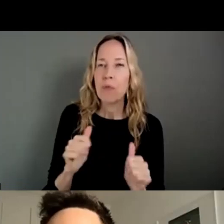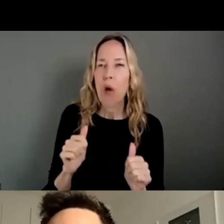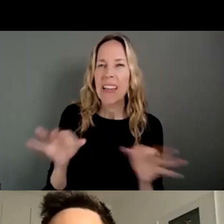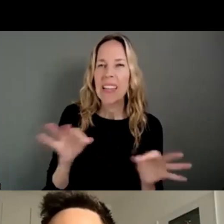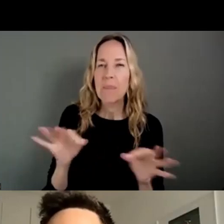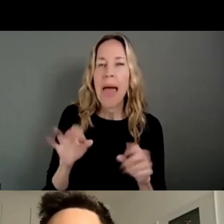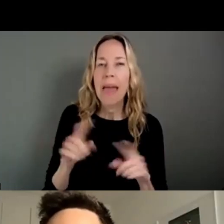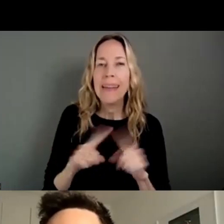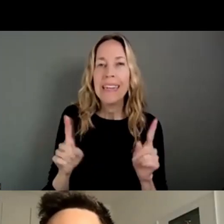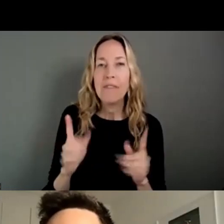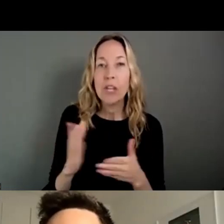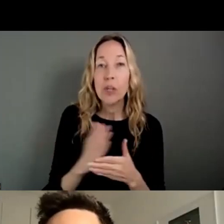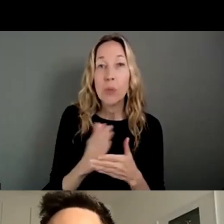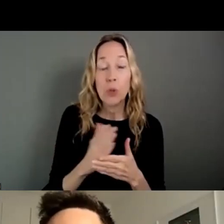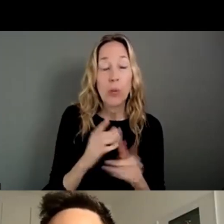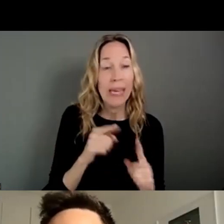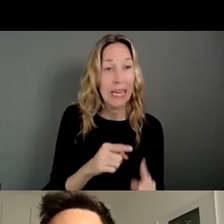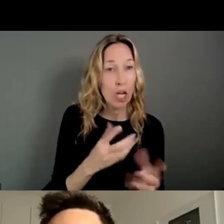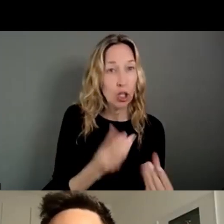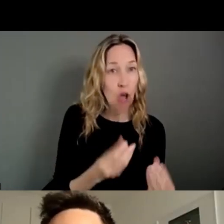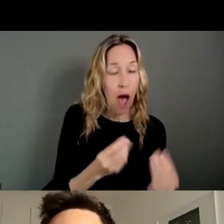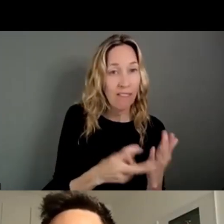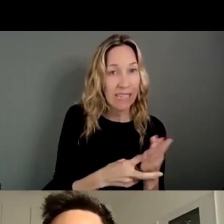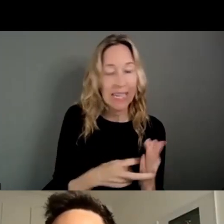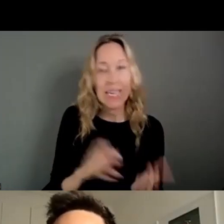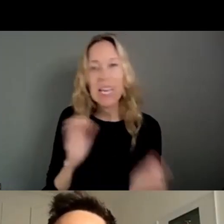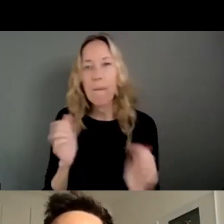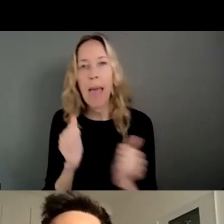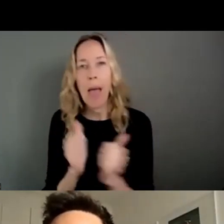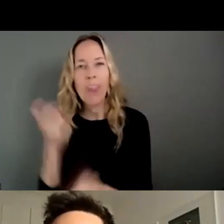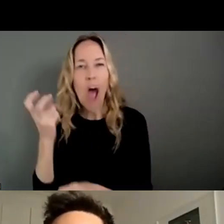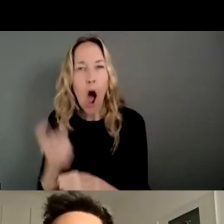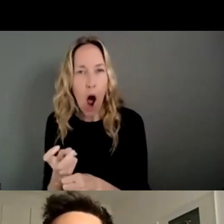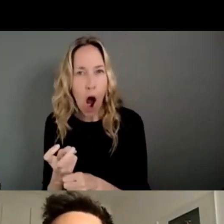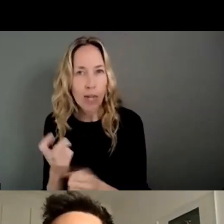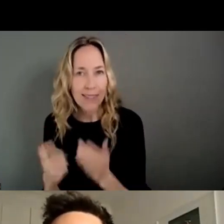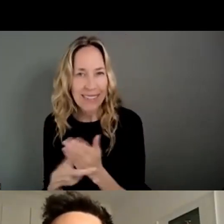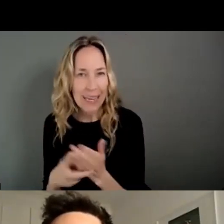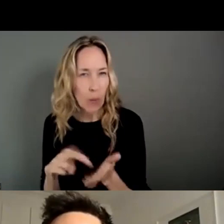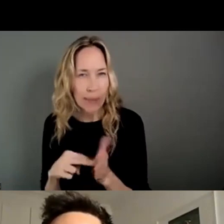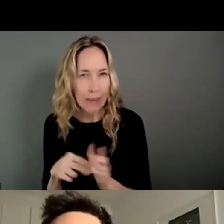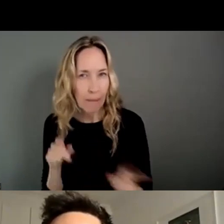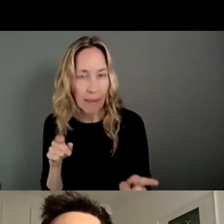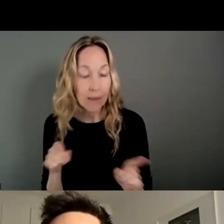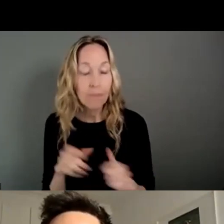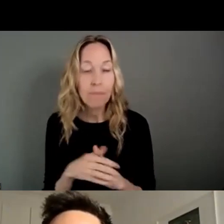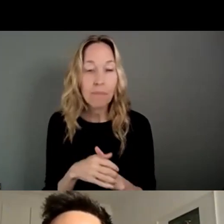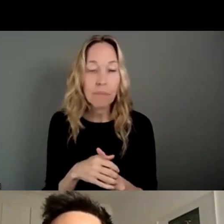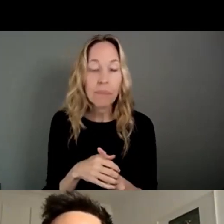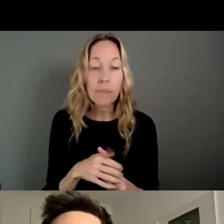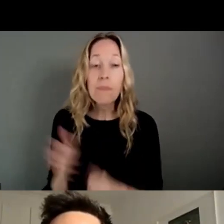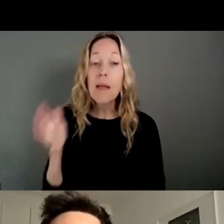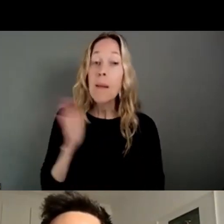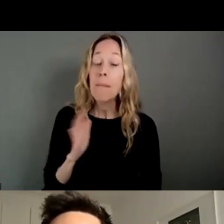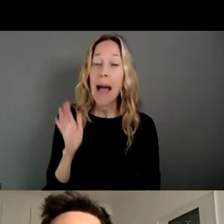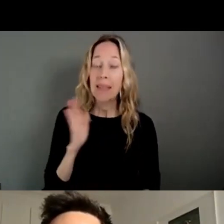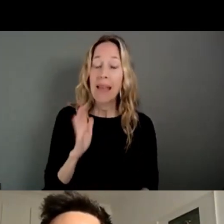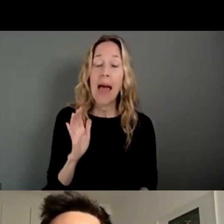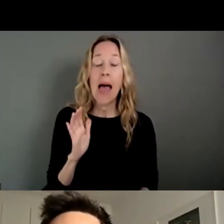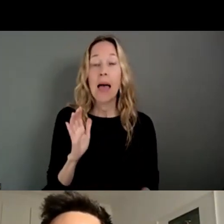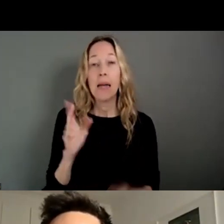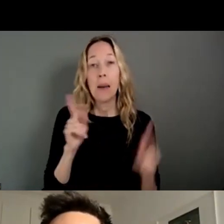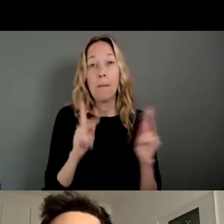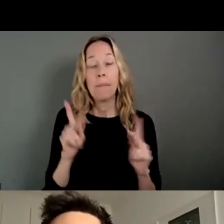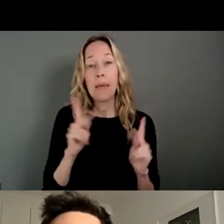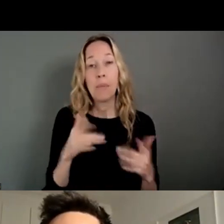kind of shifted over the years in the performing arts world, even where it used to be subscription-based series. And, you know, so that was